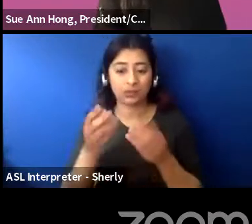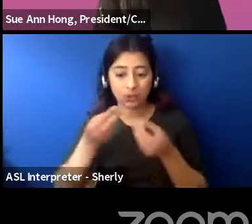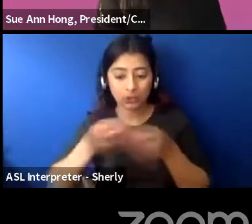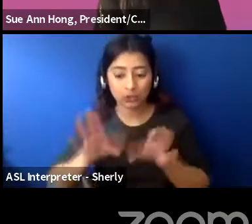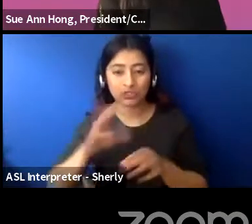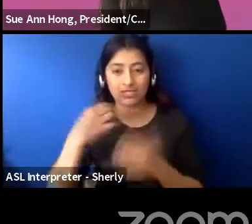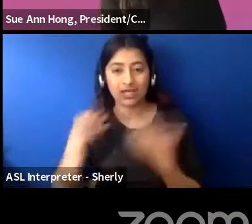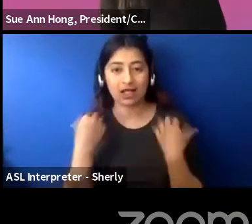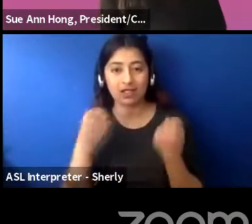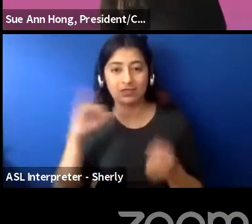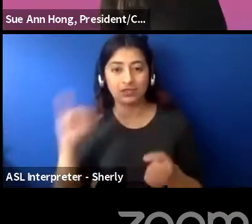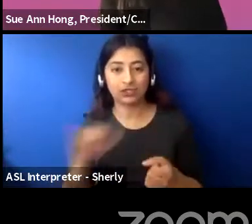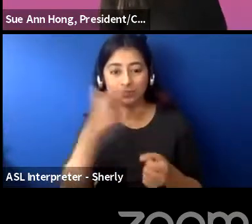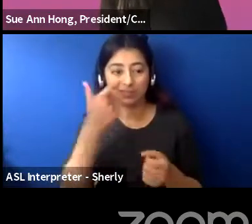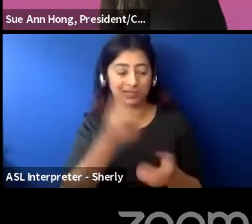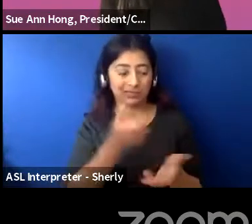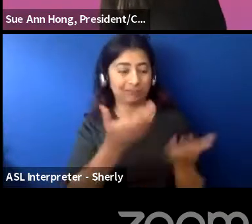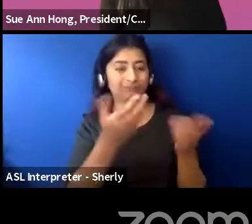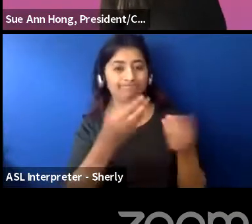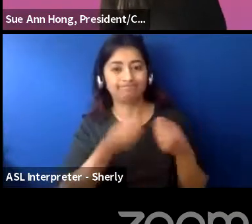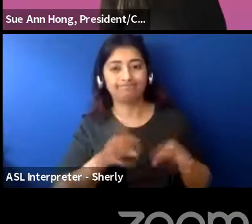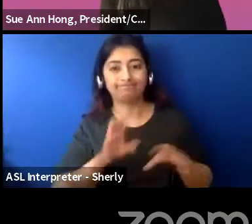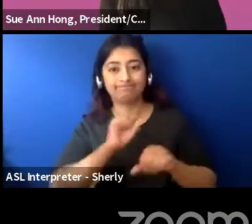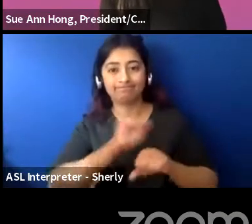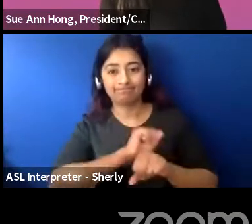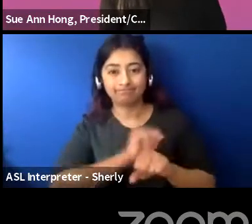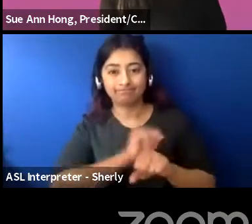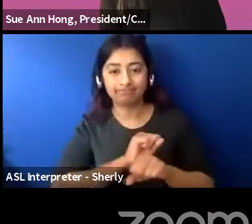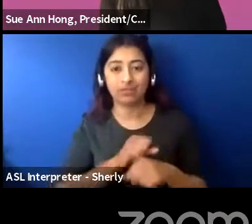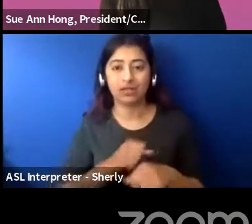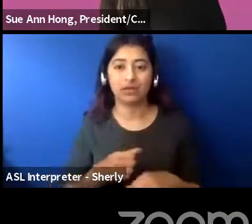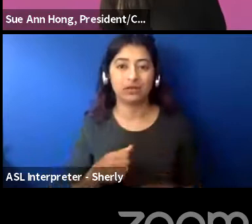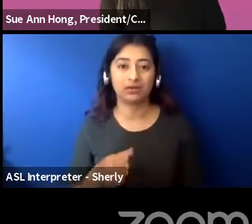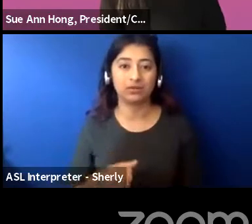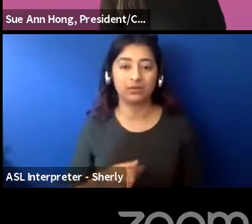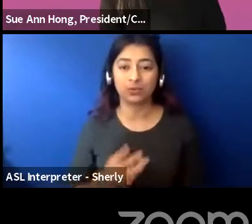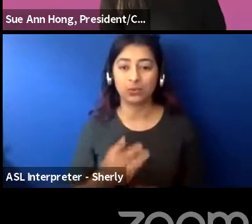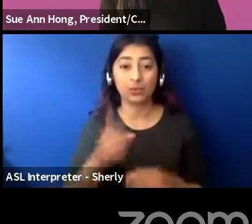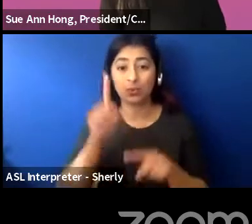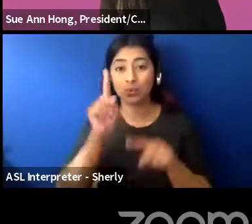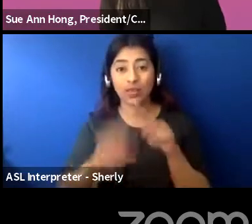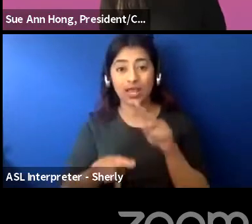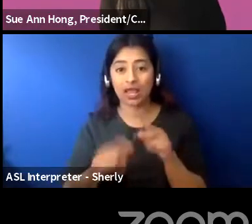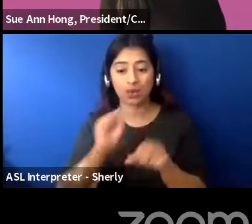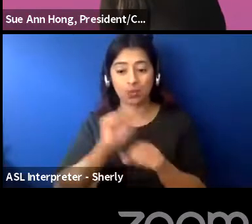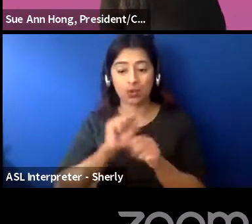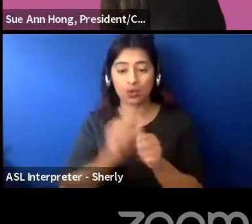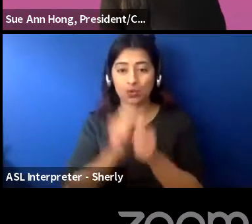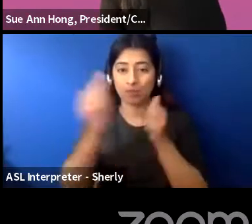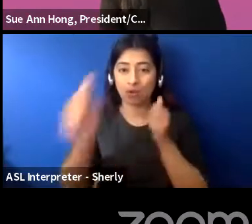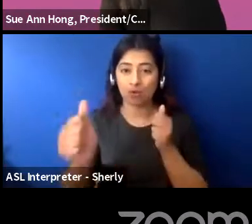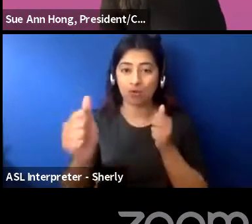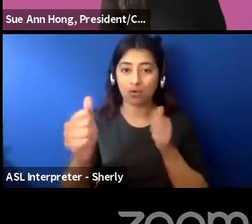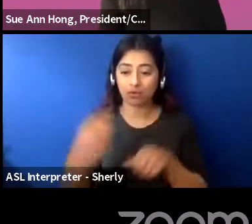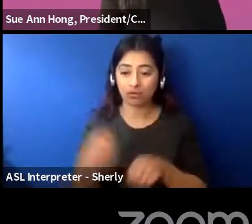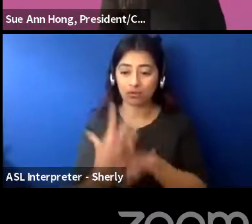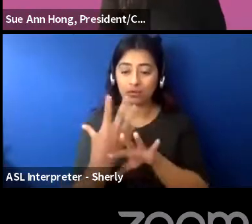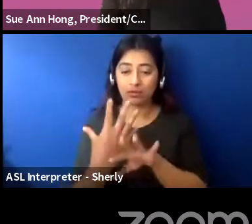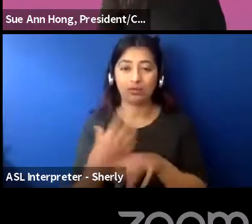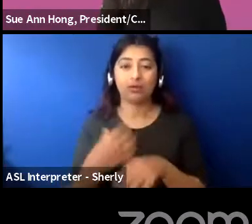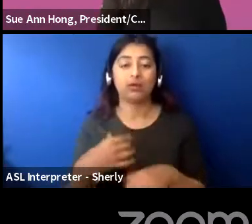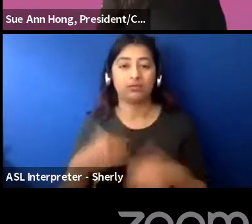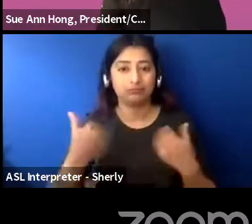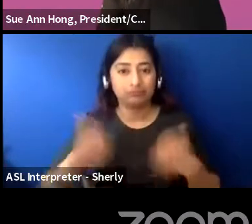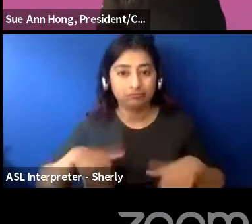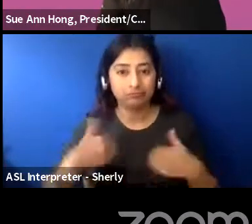insurance because you lost a job, or the inability to work remote. Like for us that are able to work remote, we're